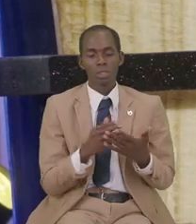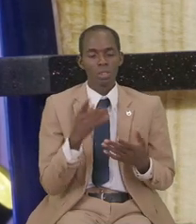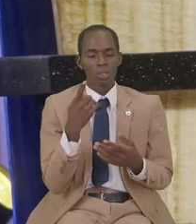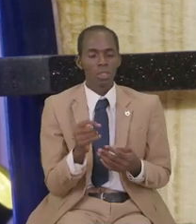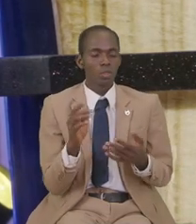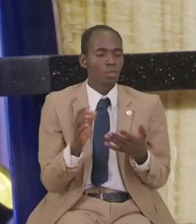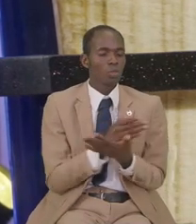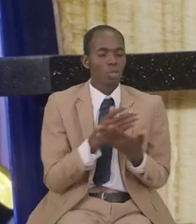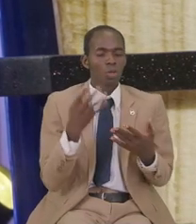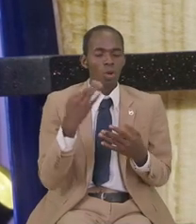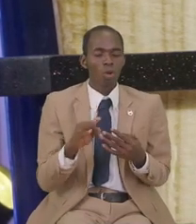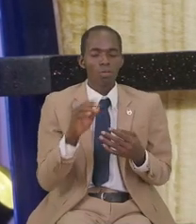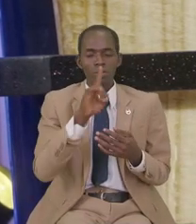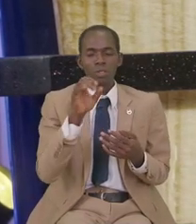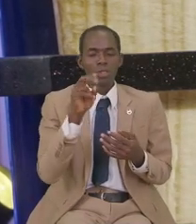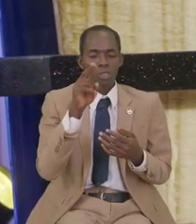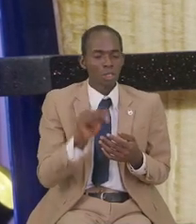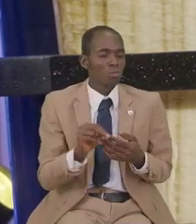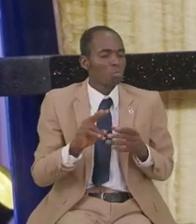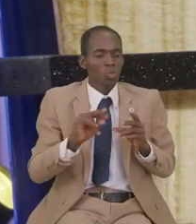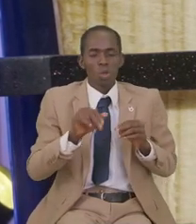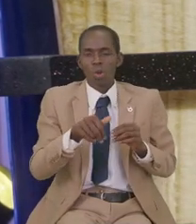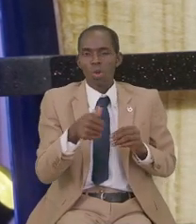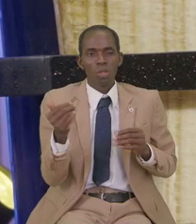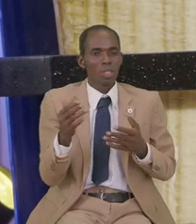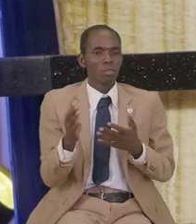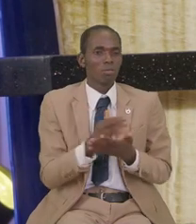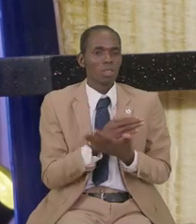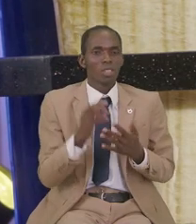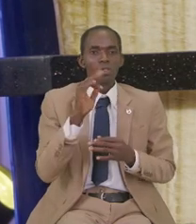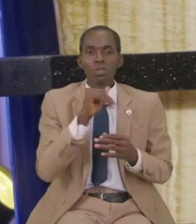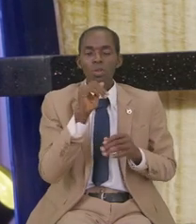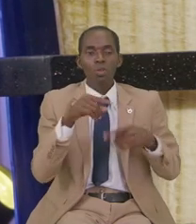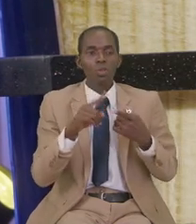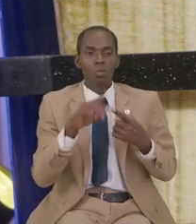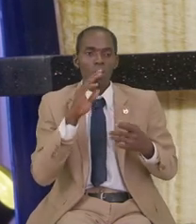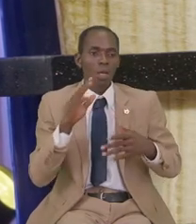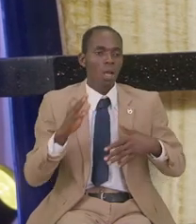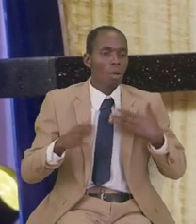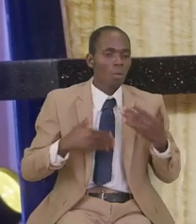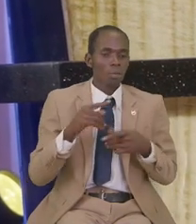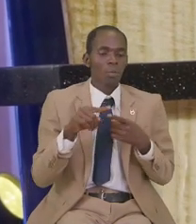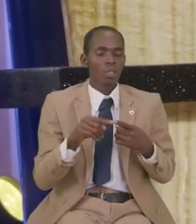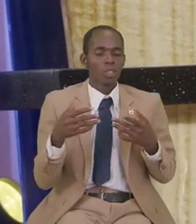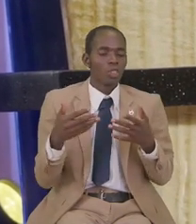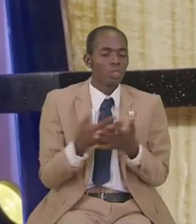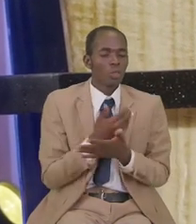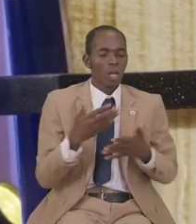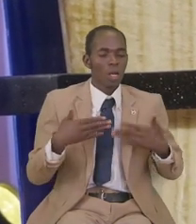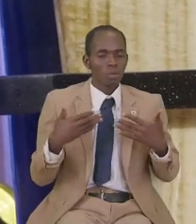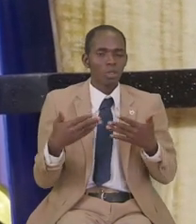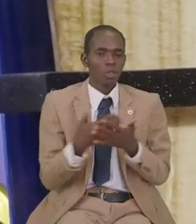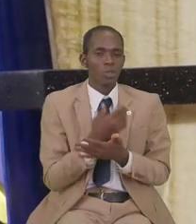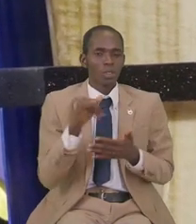If we're not going to talk about Jerusalem, happy Jerusalem, holy Jerusalem, and the new Jerusalem above, if